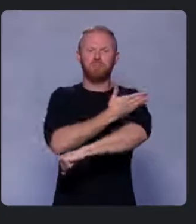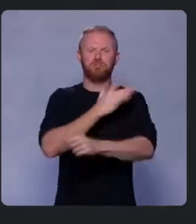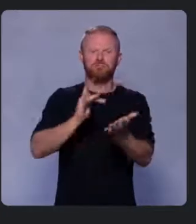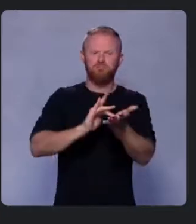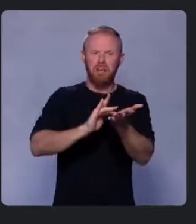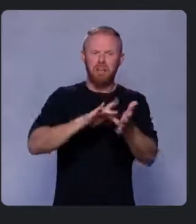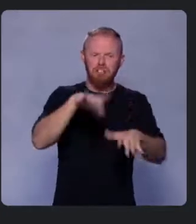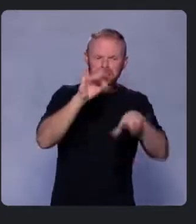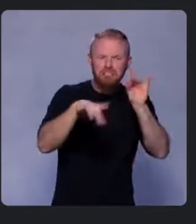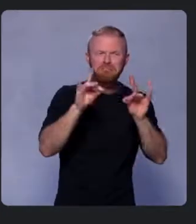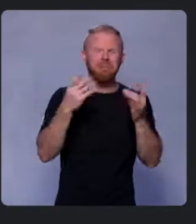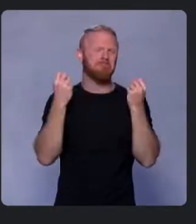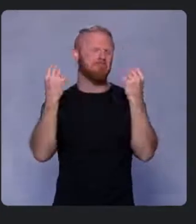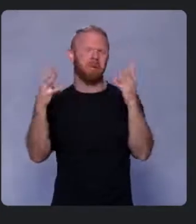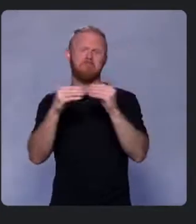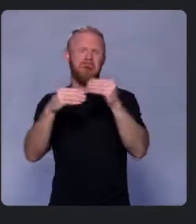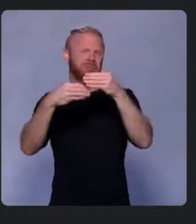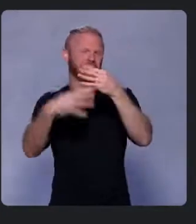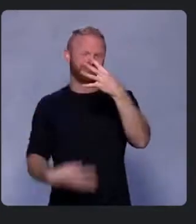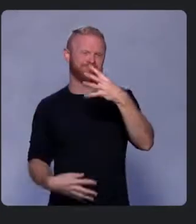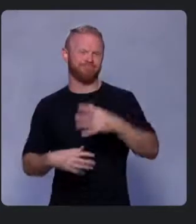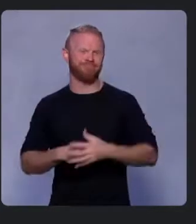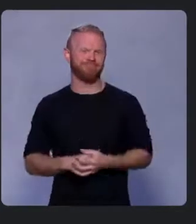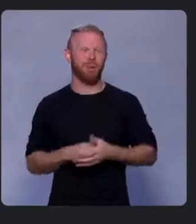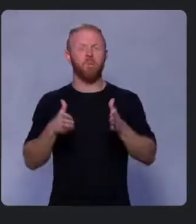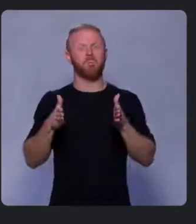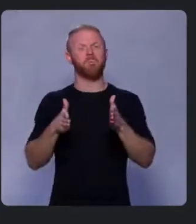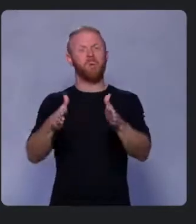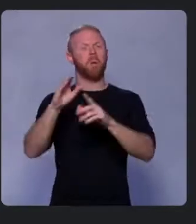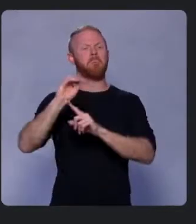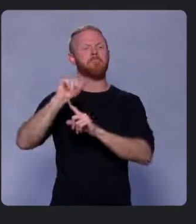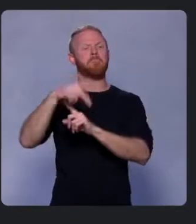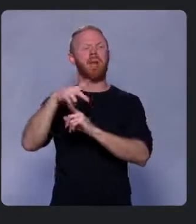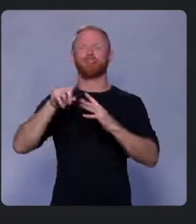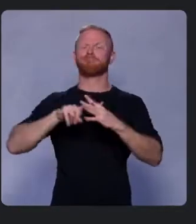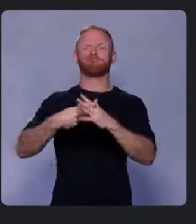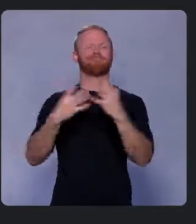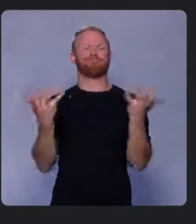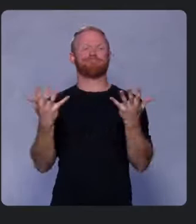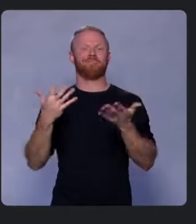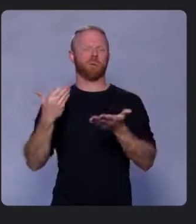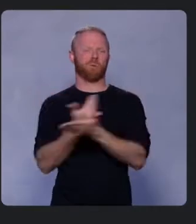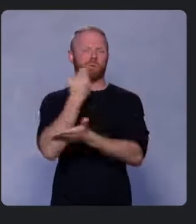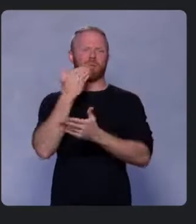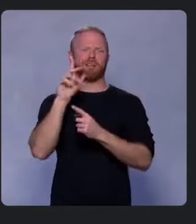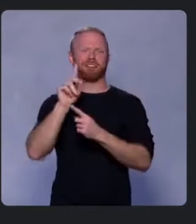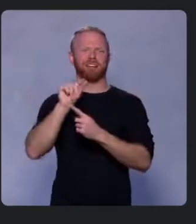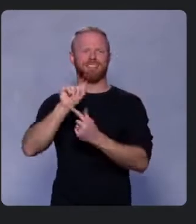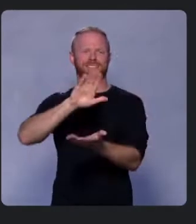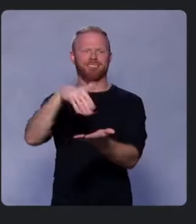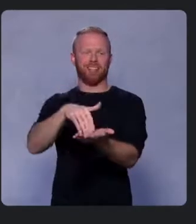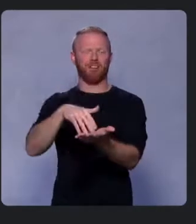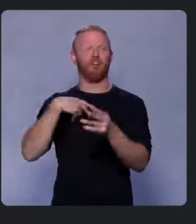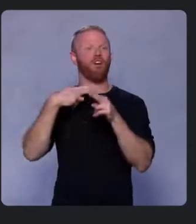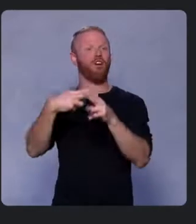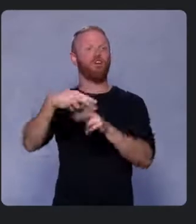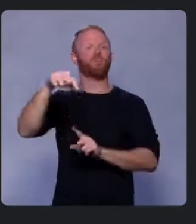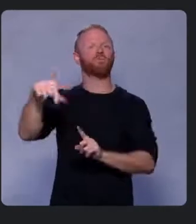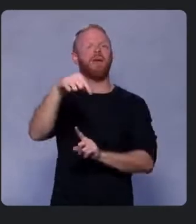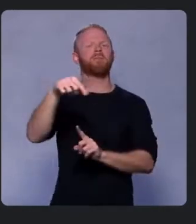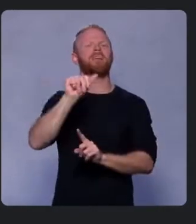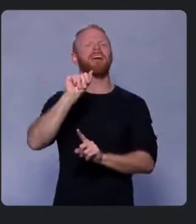so much more. The roadmap begins in our new data center, which we are calling the Quantum AI